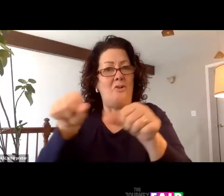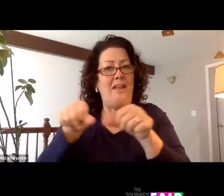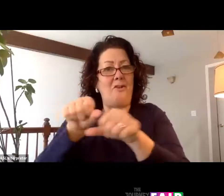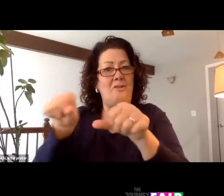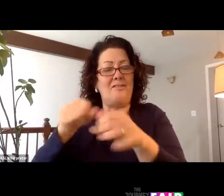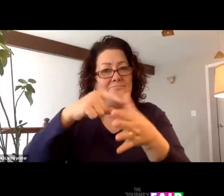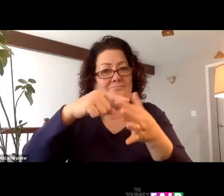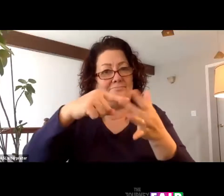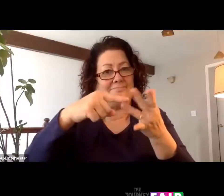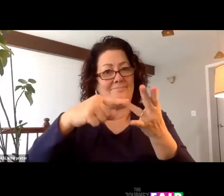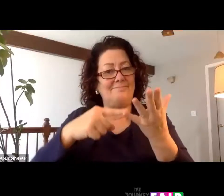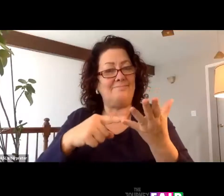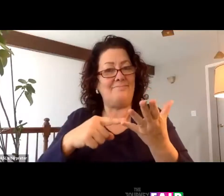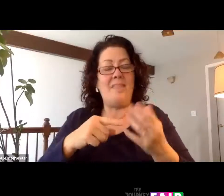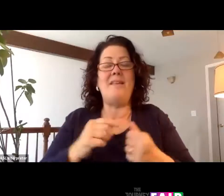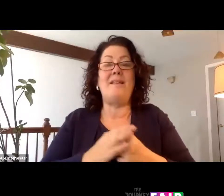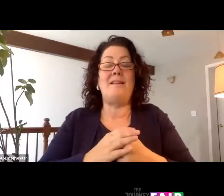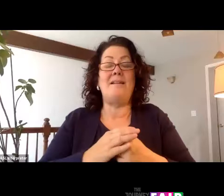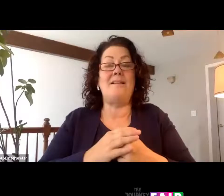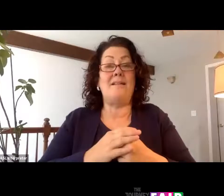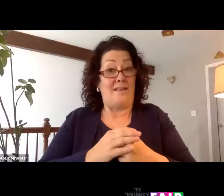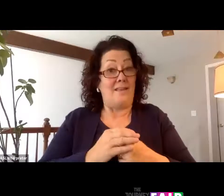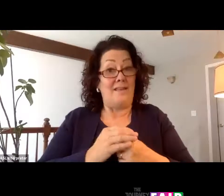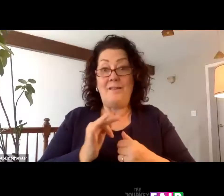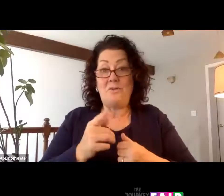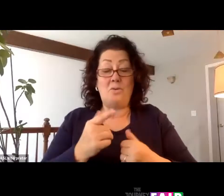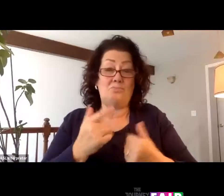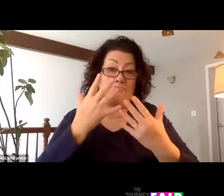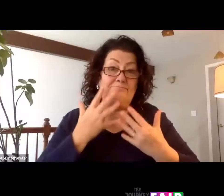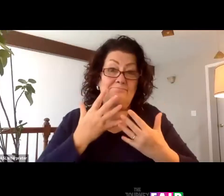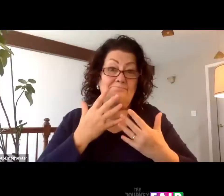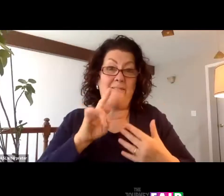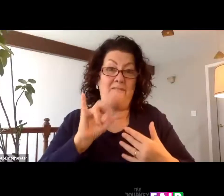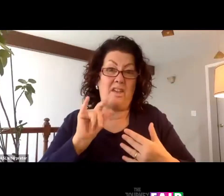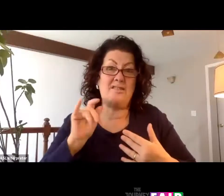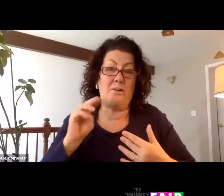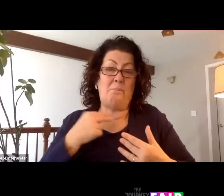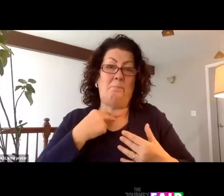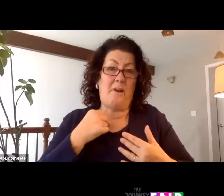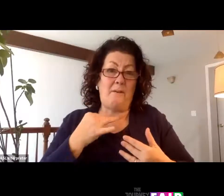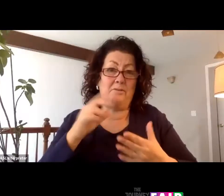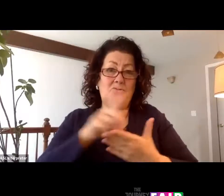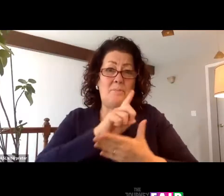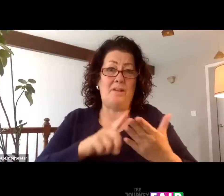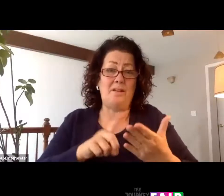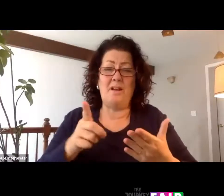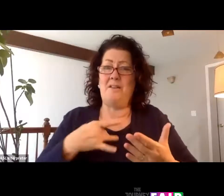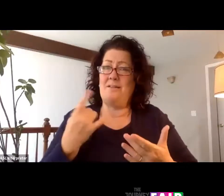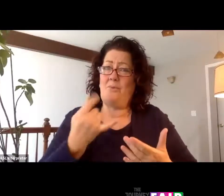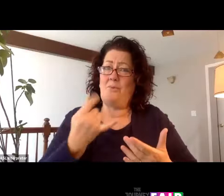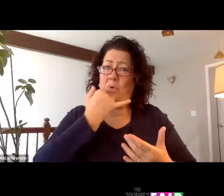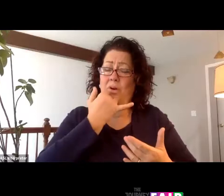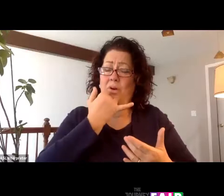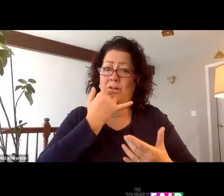we encourage any of you to, if you have been the unfortunate victim of discrimination or you believe you've been victimized by